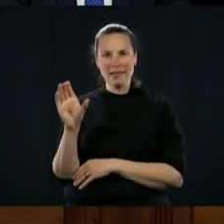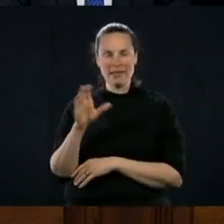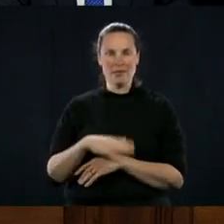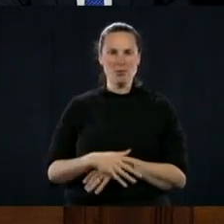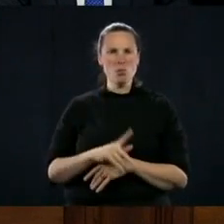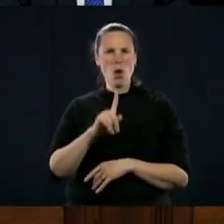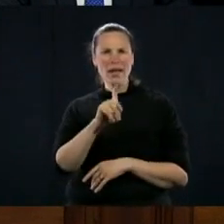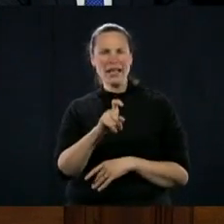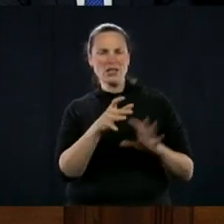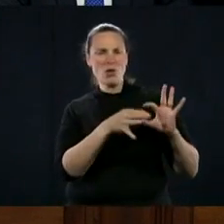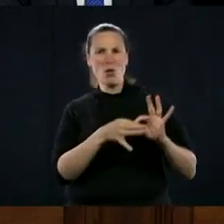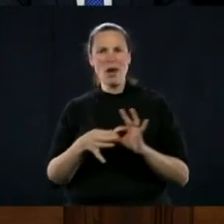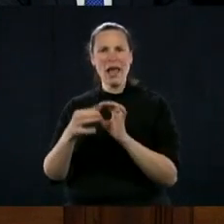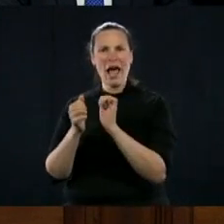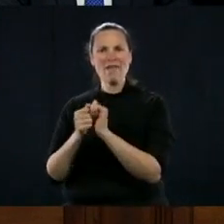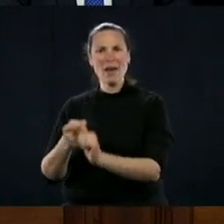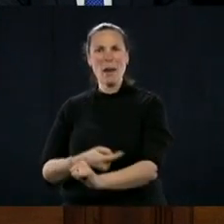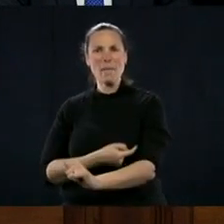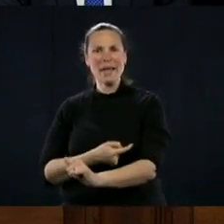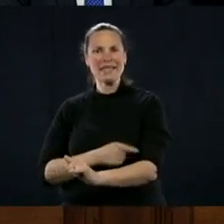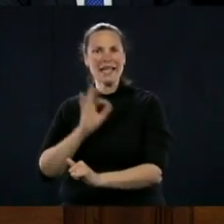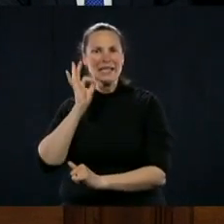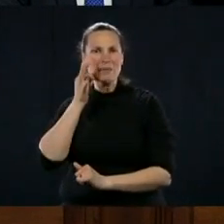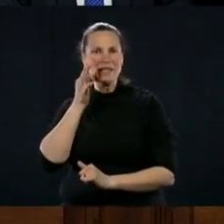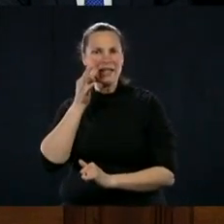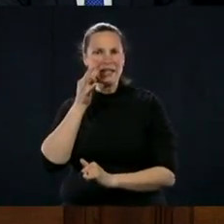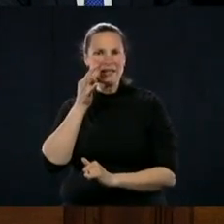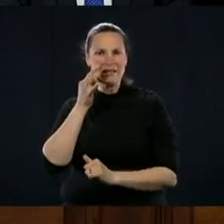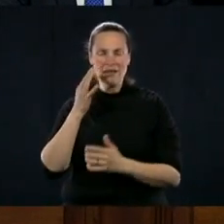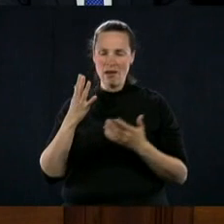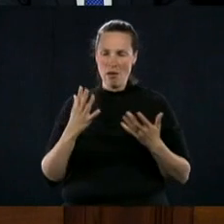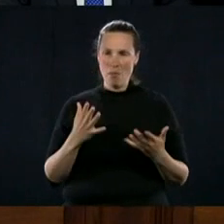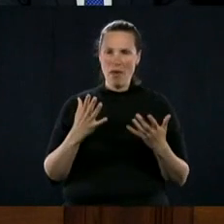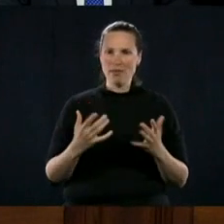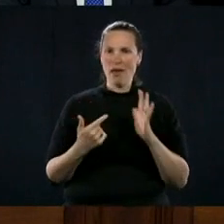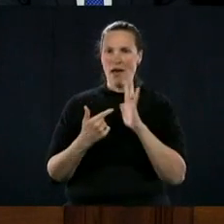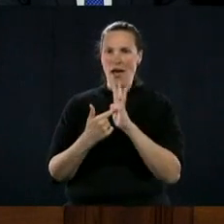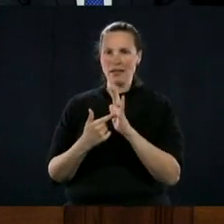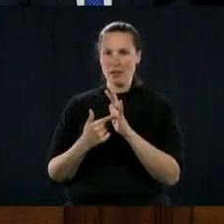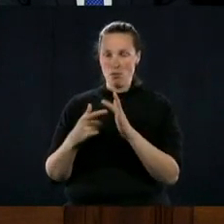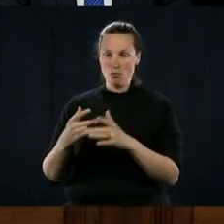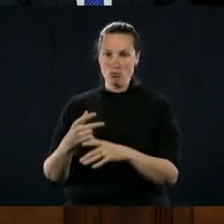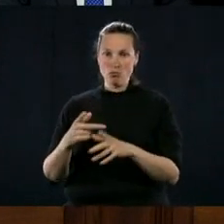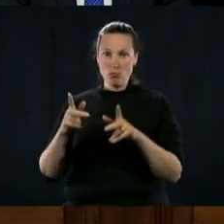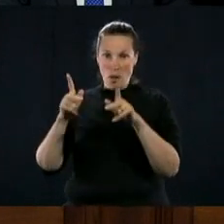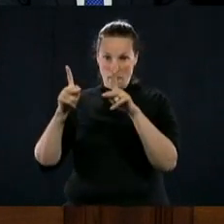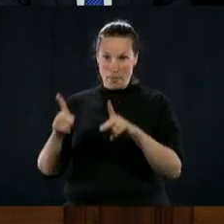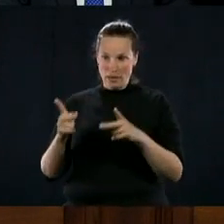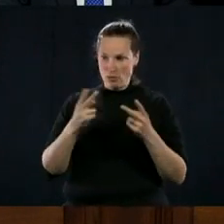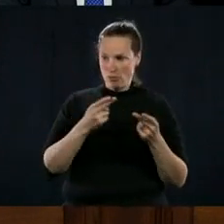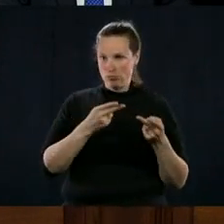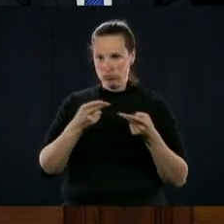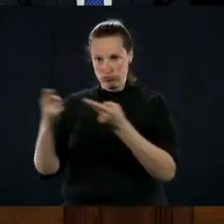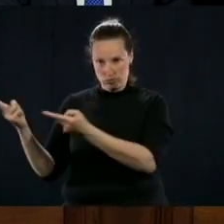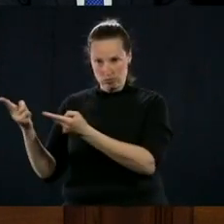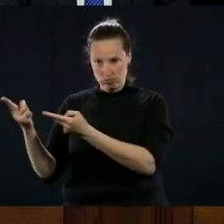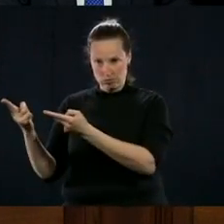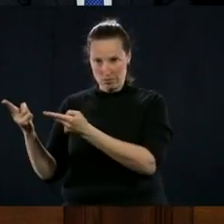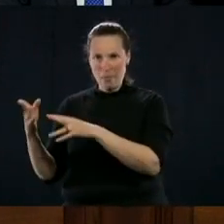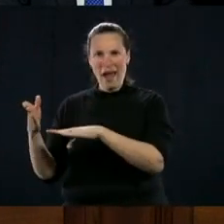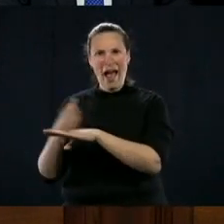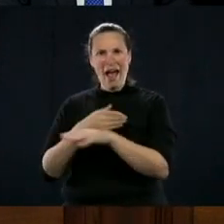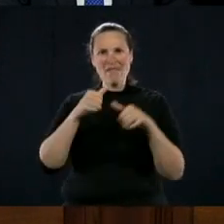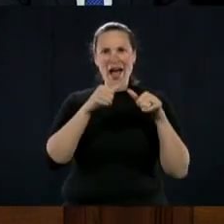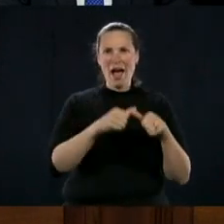A question that comes from a specialist, a doctor. Right now, it's not possible to go back to a residence or a CHSLD or to send a patient back